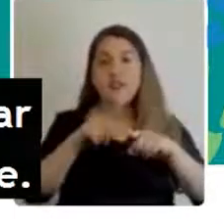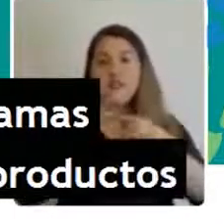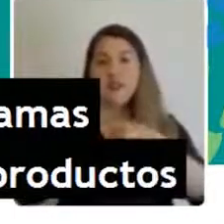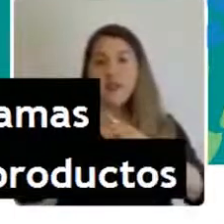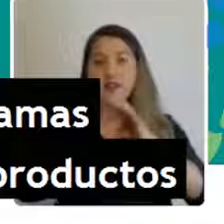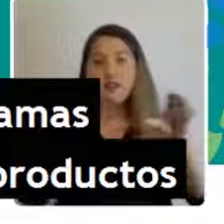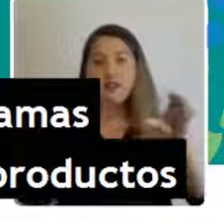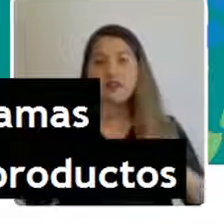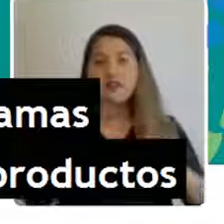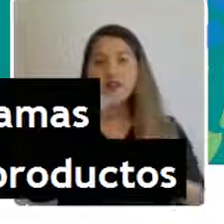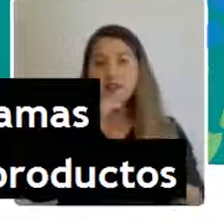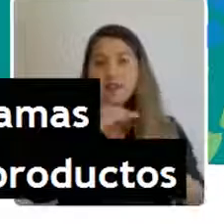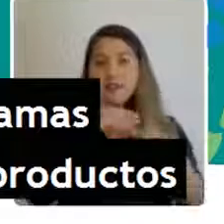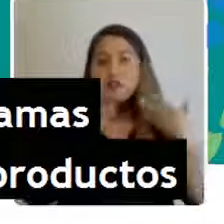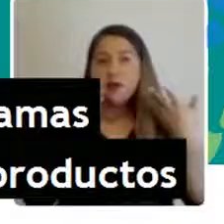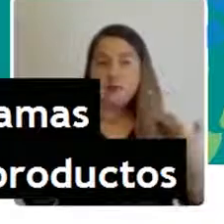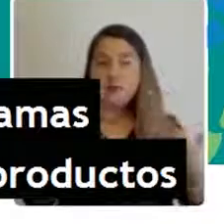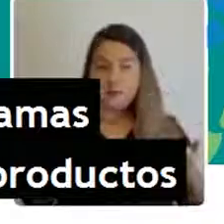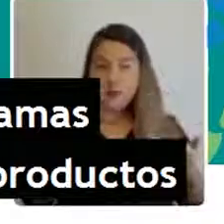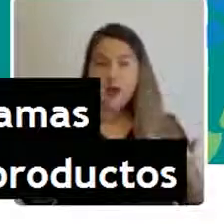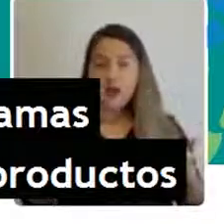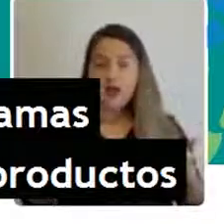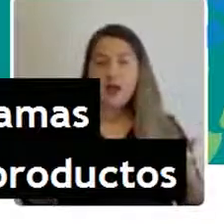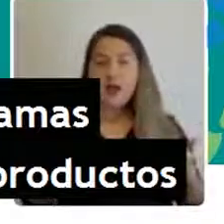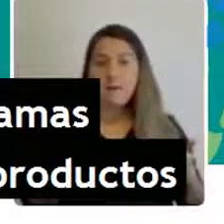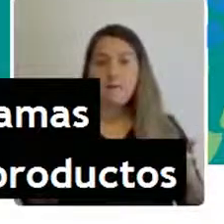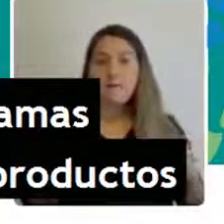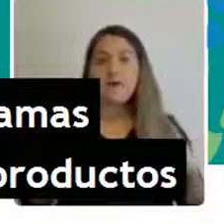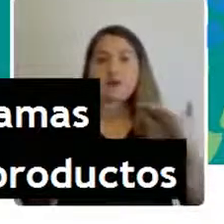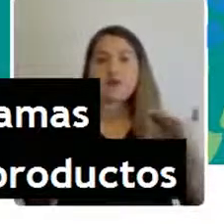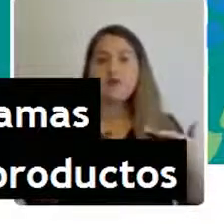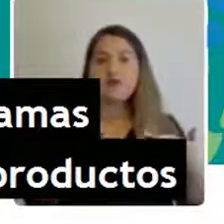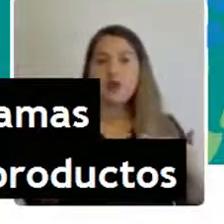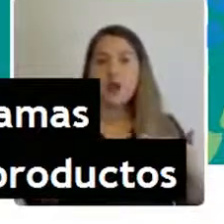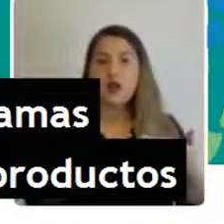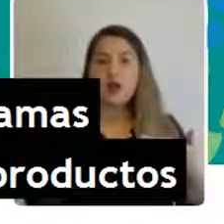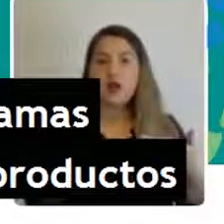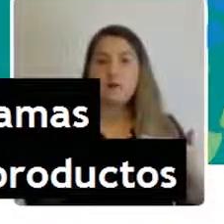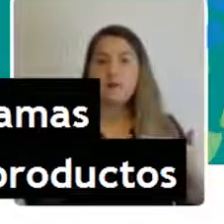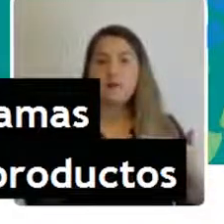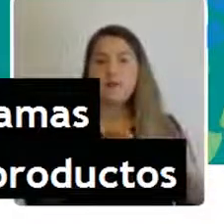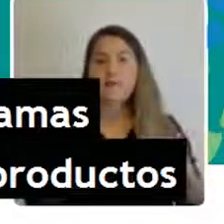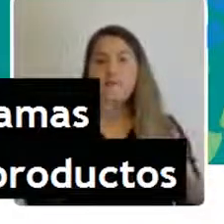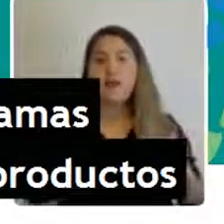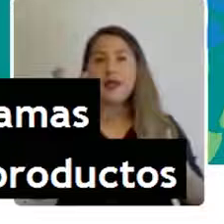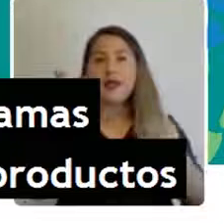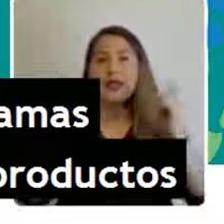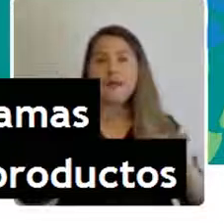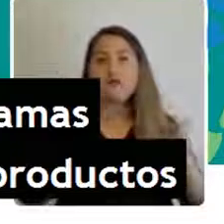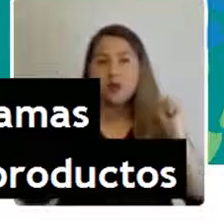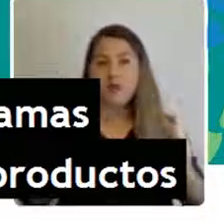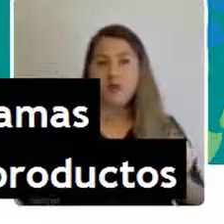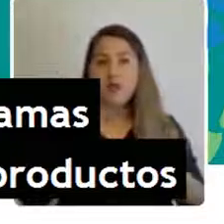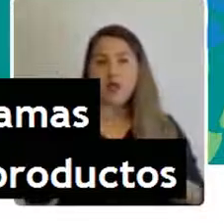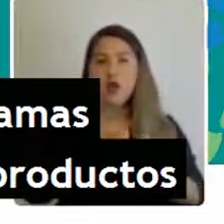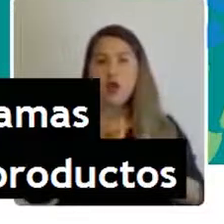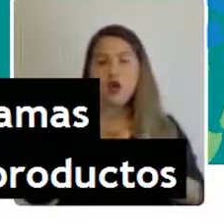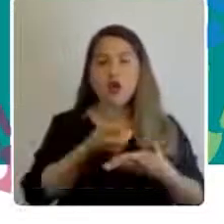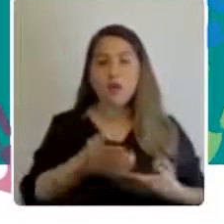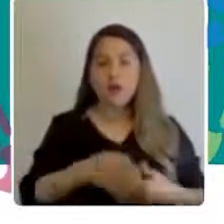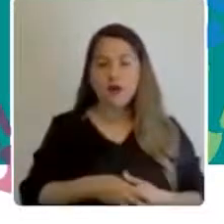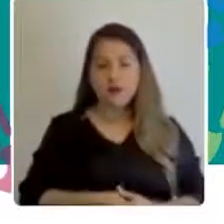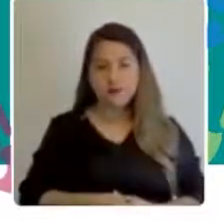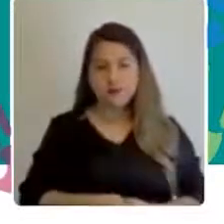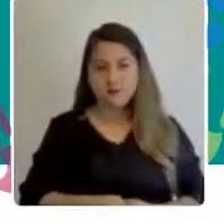afford. We also have noticed a number of programs that will guarantee access, patient access to